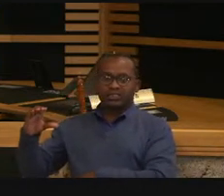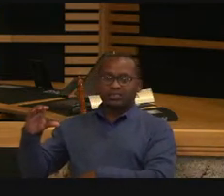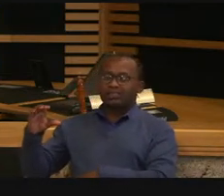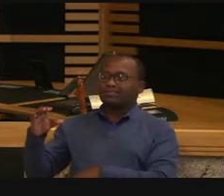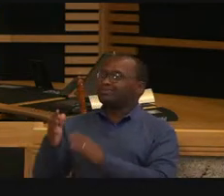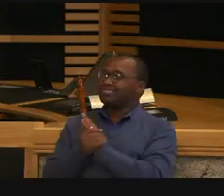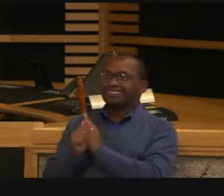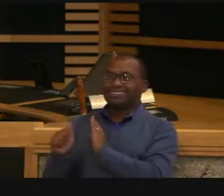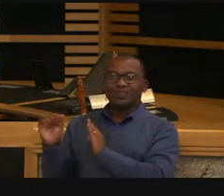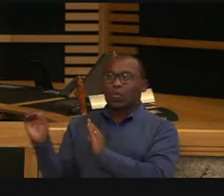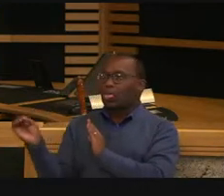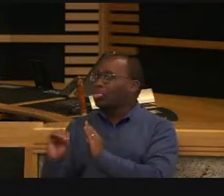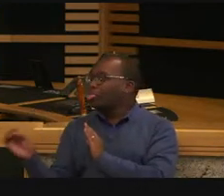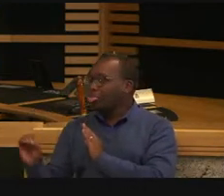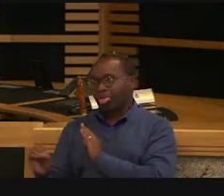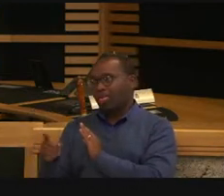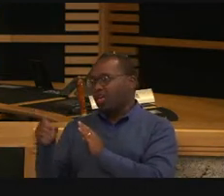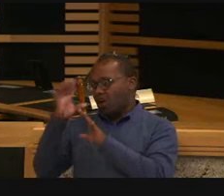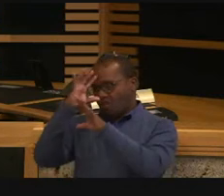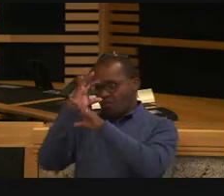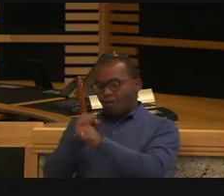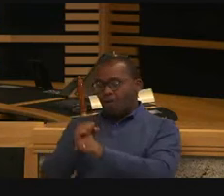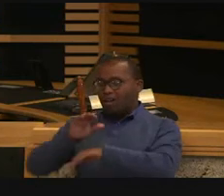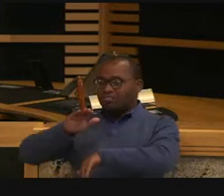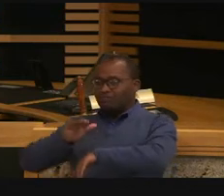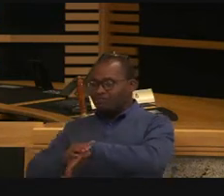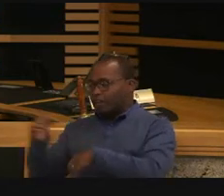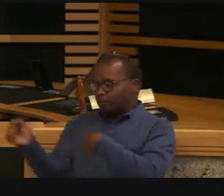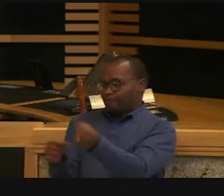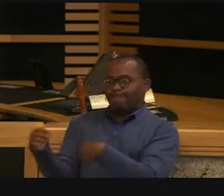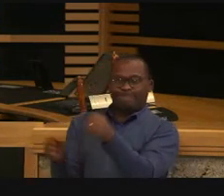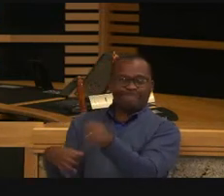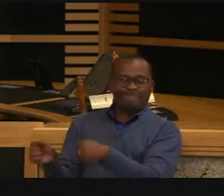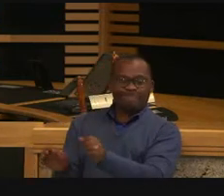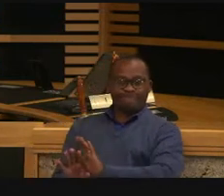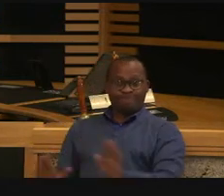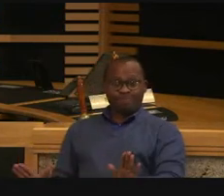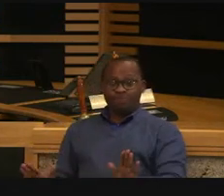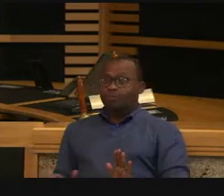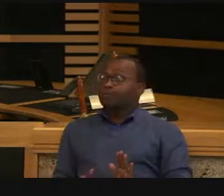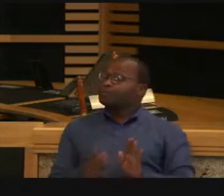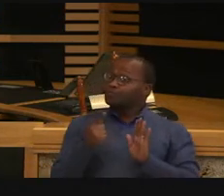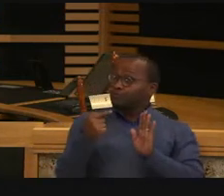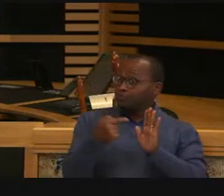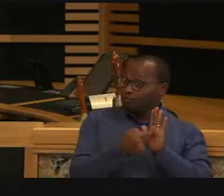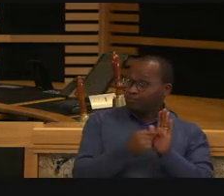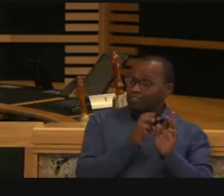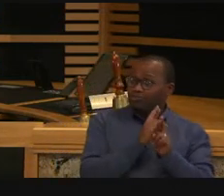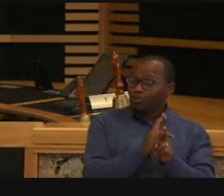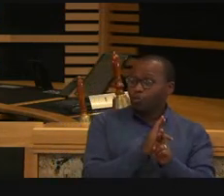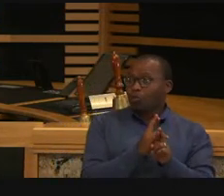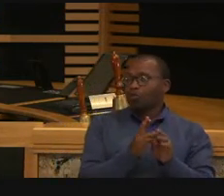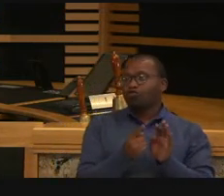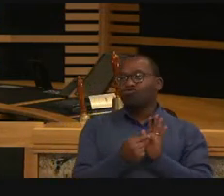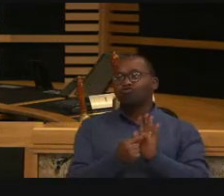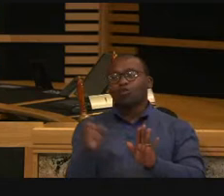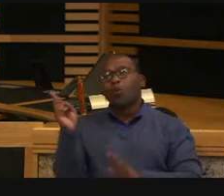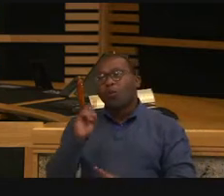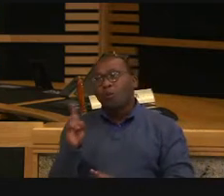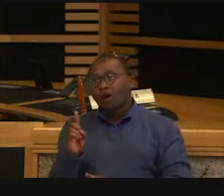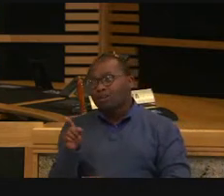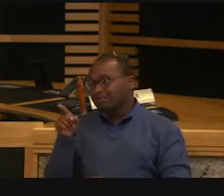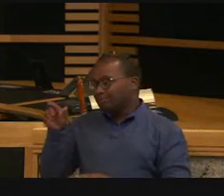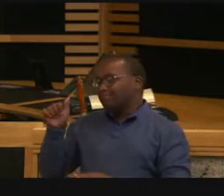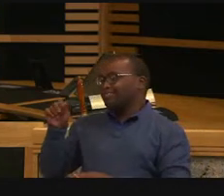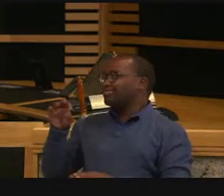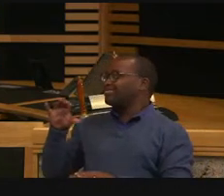outdated Soviet-style policies. This report indicates that the department has reached its sell-by date and that you are